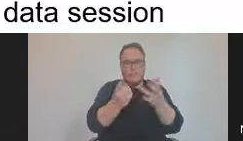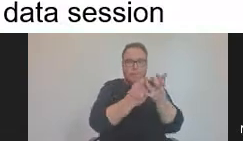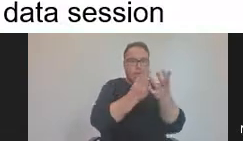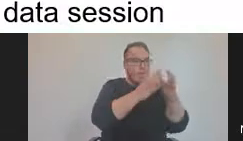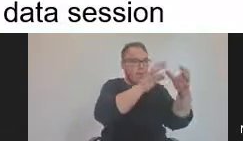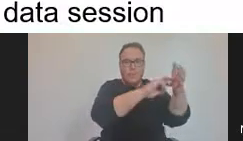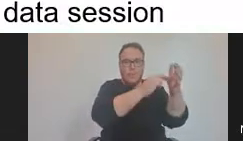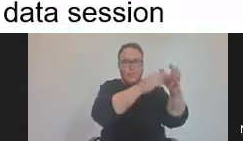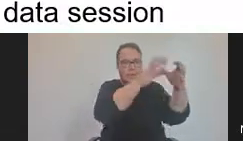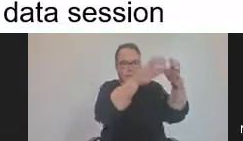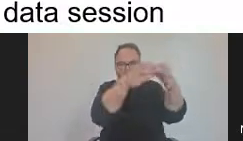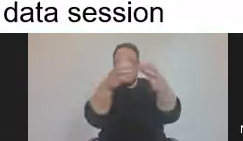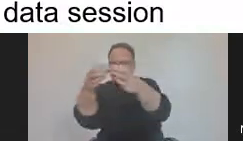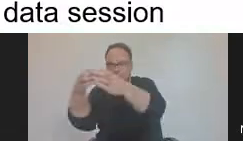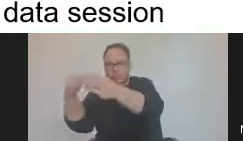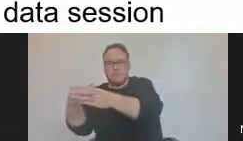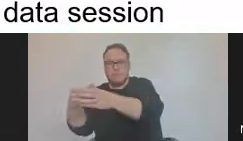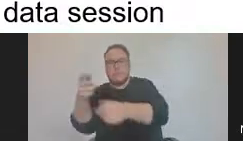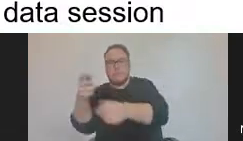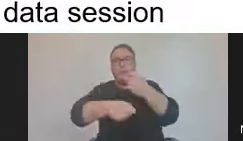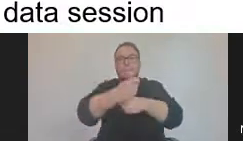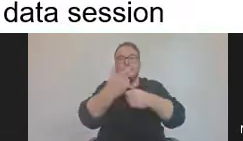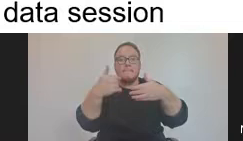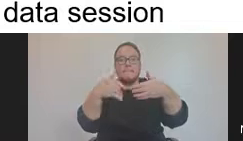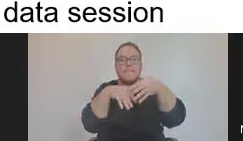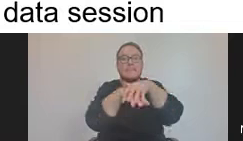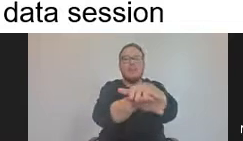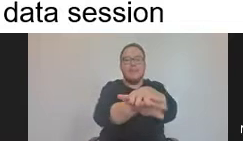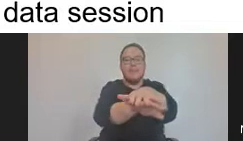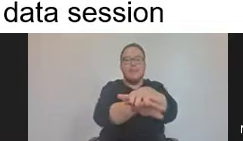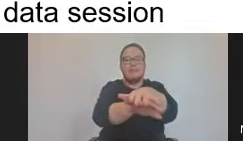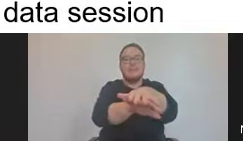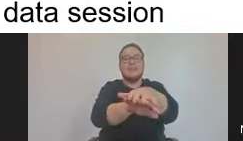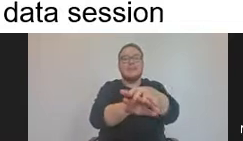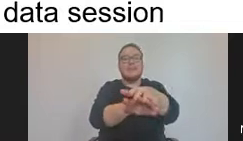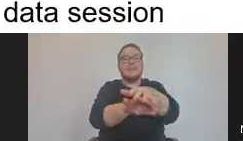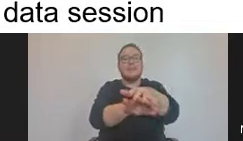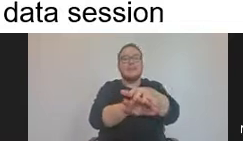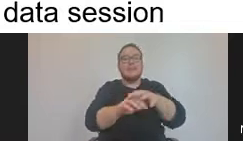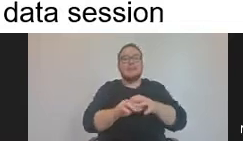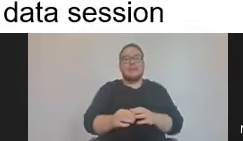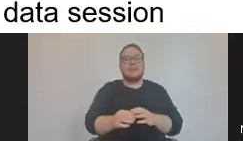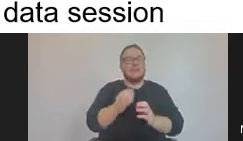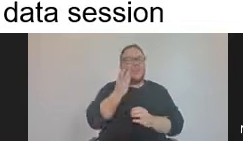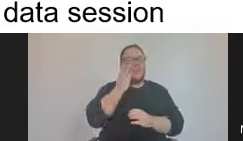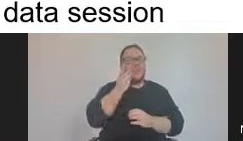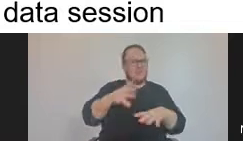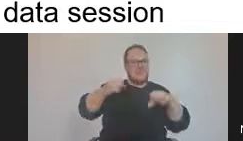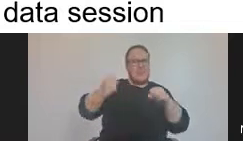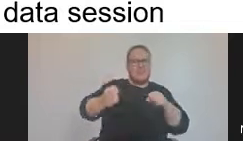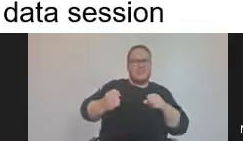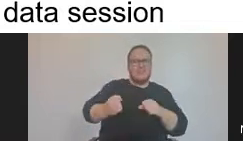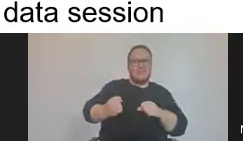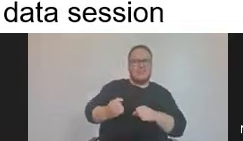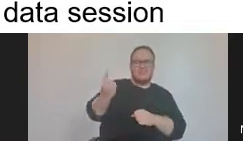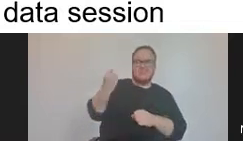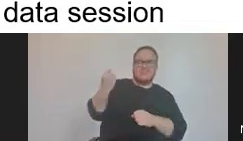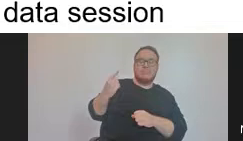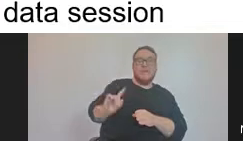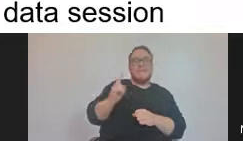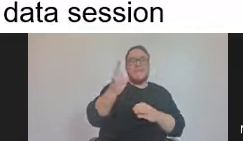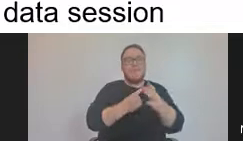Stoke-on-Trent became an integrated care system on the 1st of April 2021. So there will now be much more